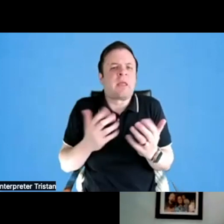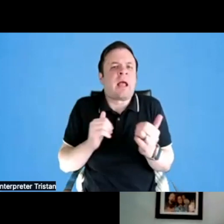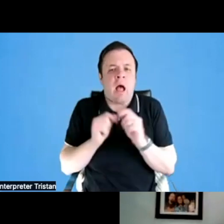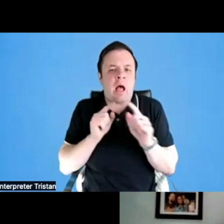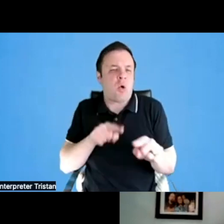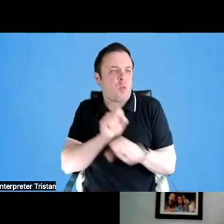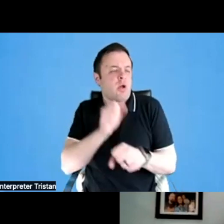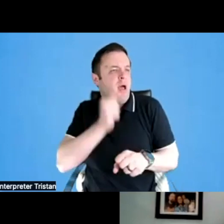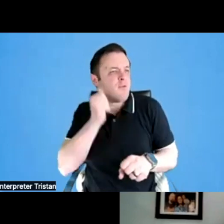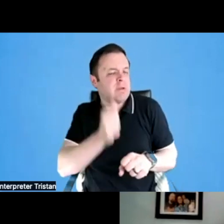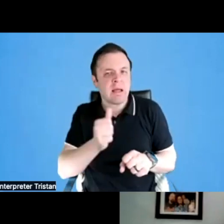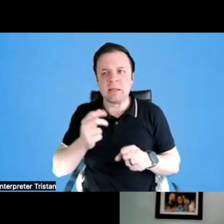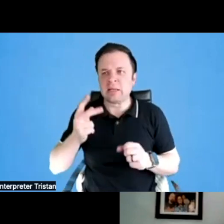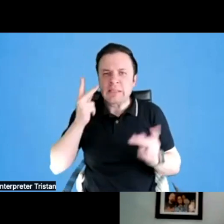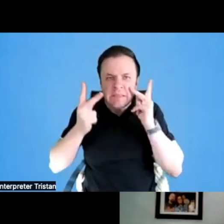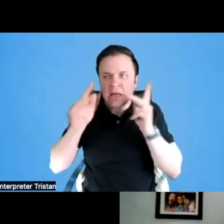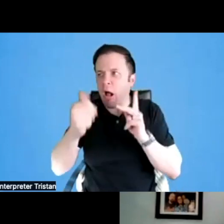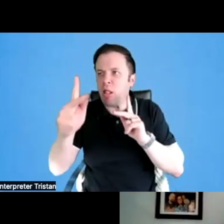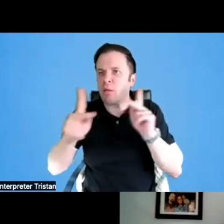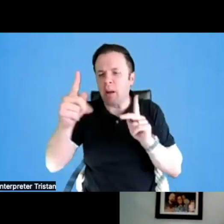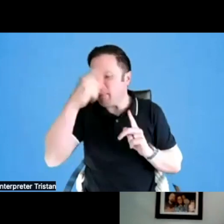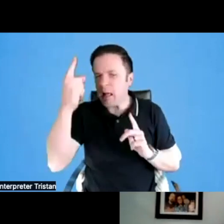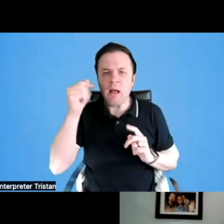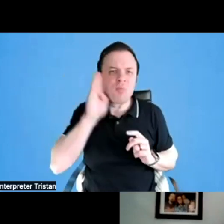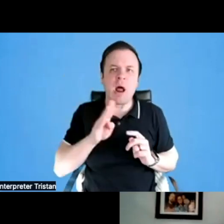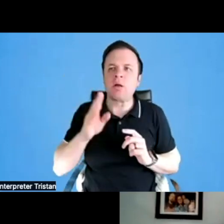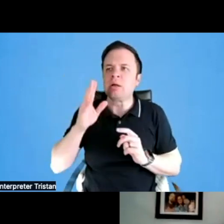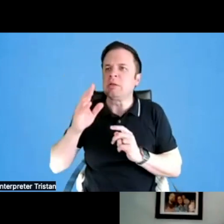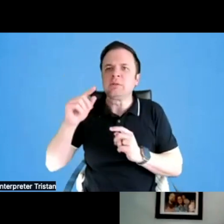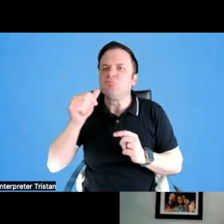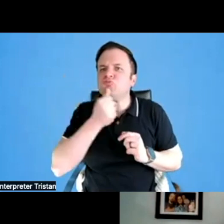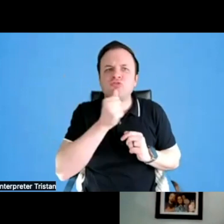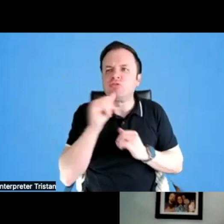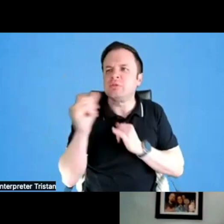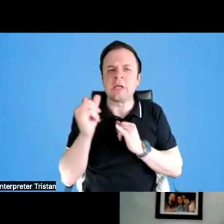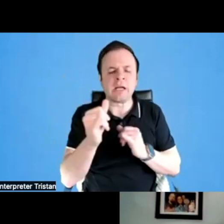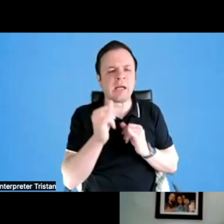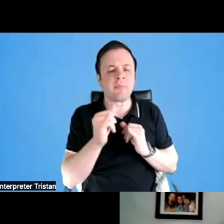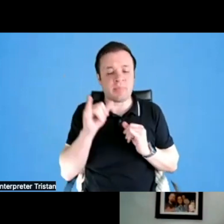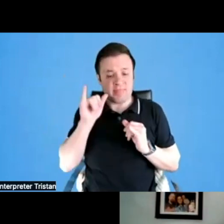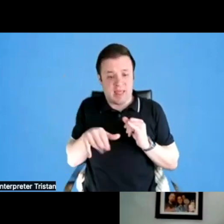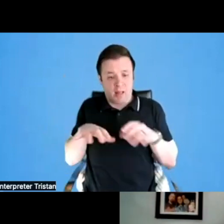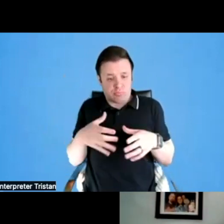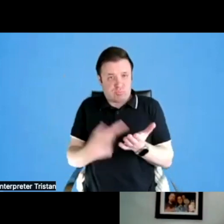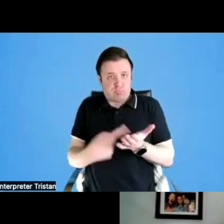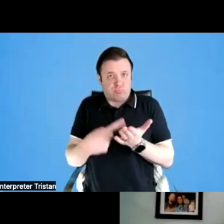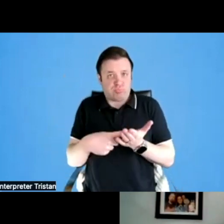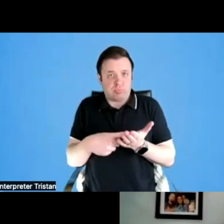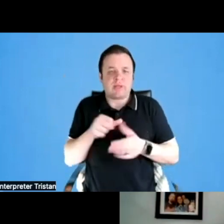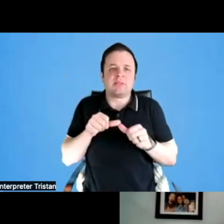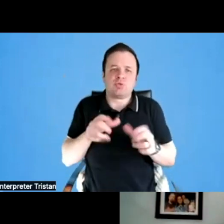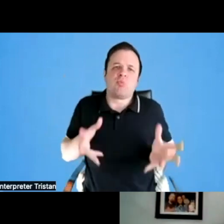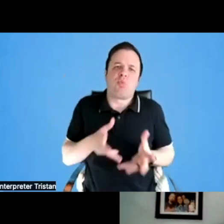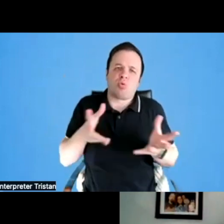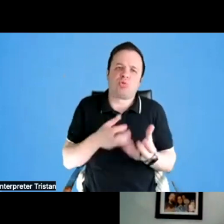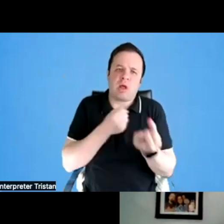every day, listening to the pain of other Black and Brown people. So really creating those spaces continues to bolster our advocates